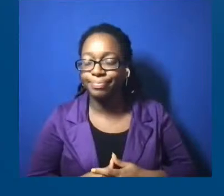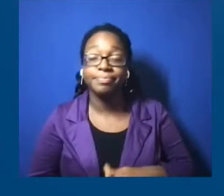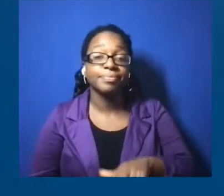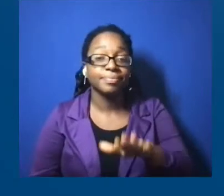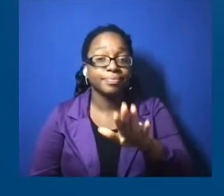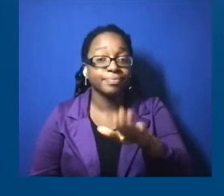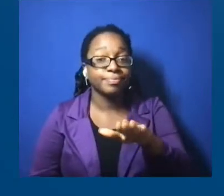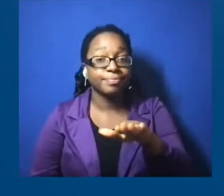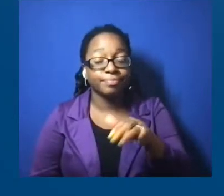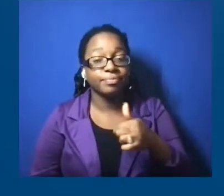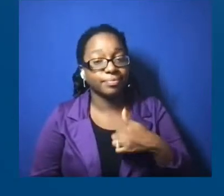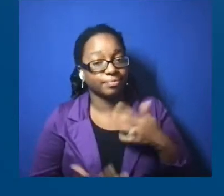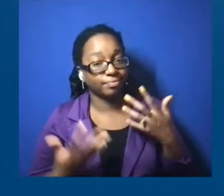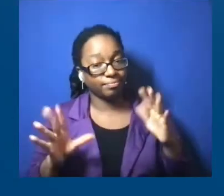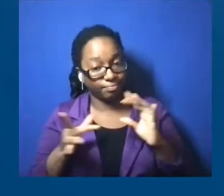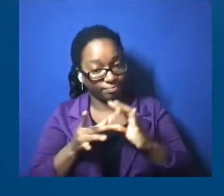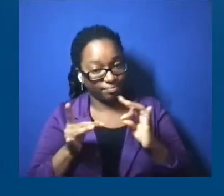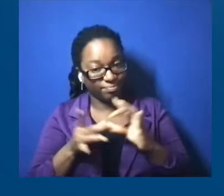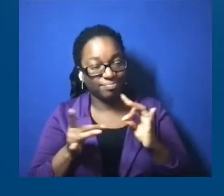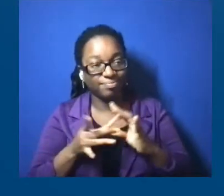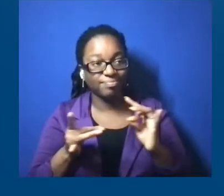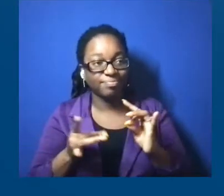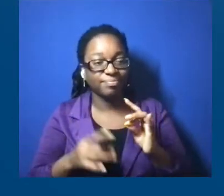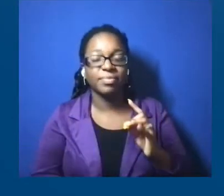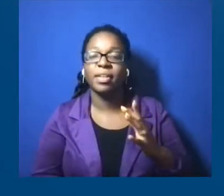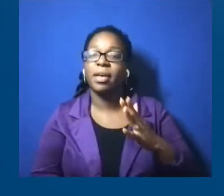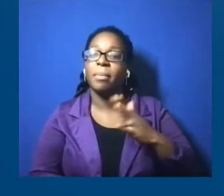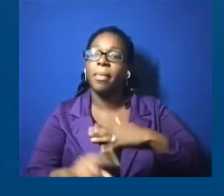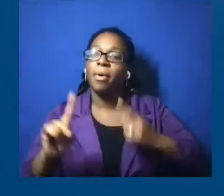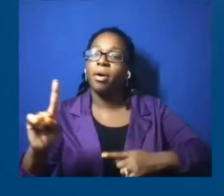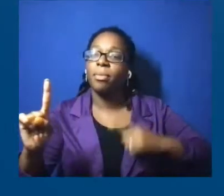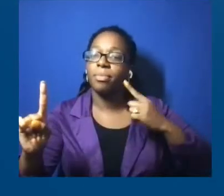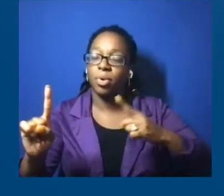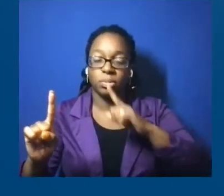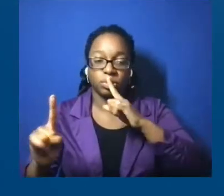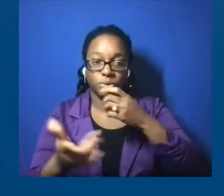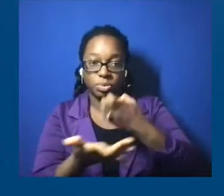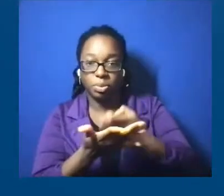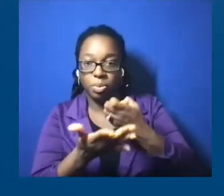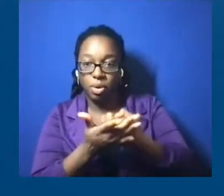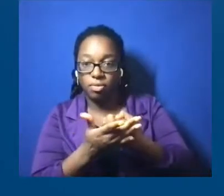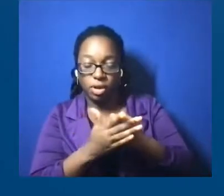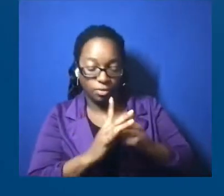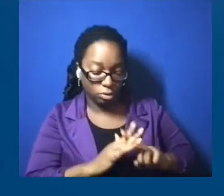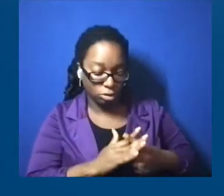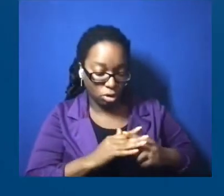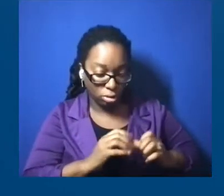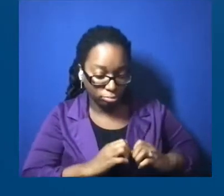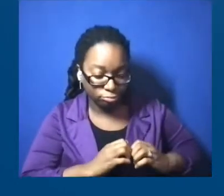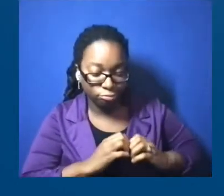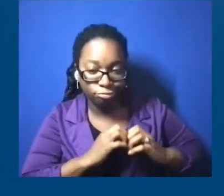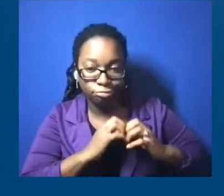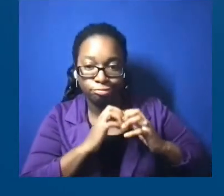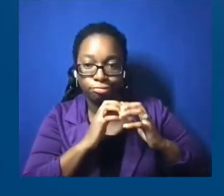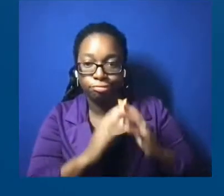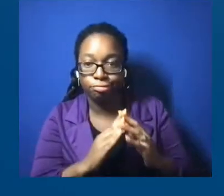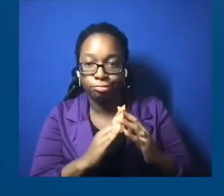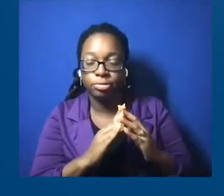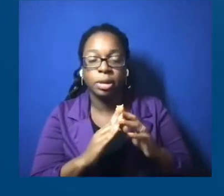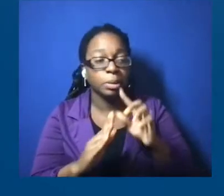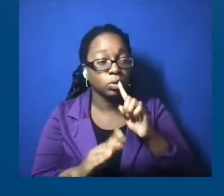I've said from the beginning that my objective is to build an economy from the bottom up, giving everyone a fair